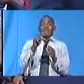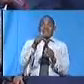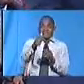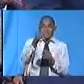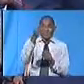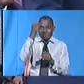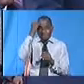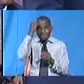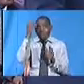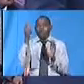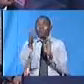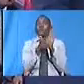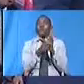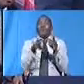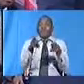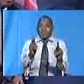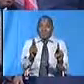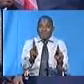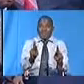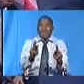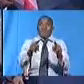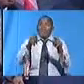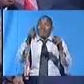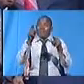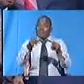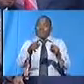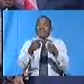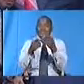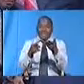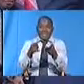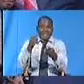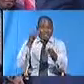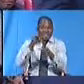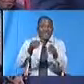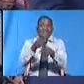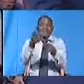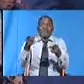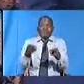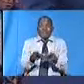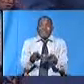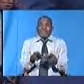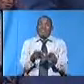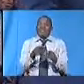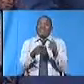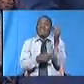sheet and give your reasons in writing why you refuse to sign them.